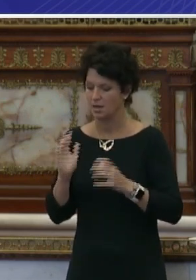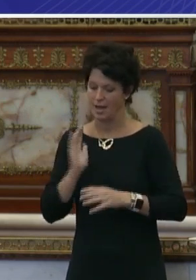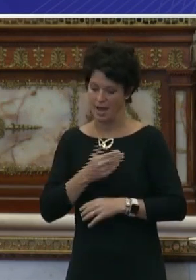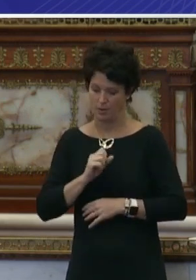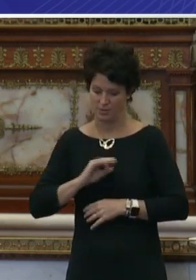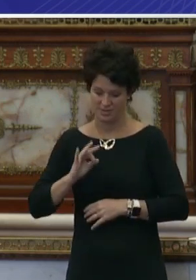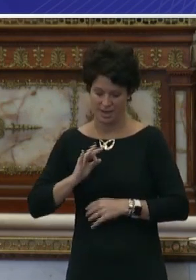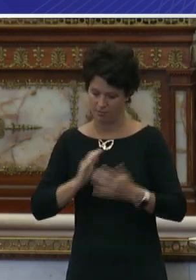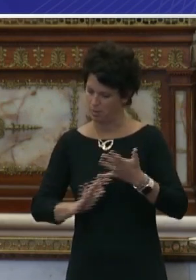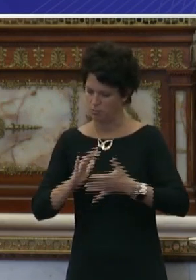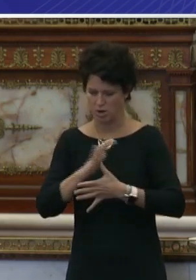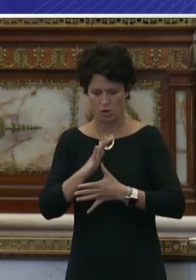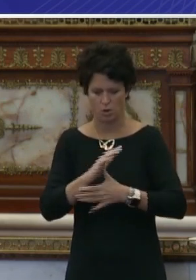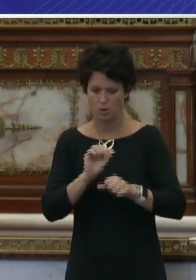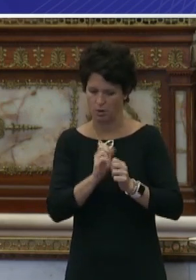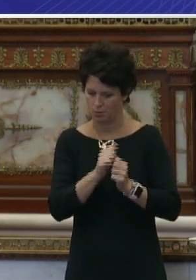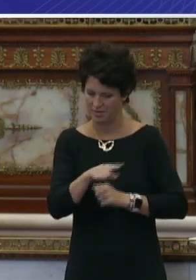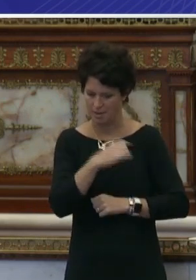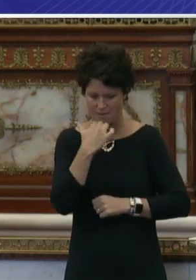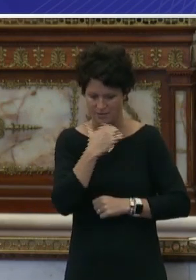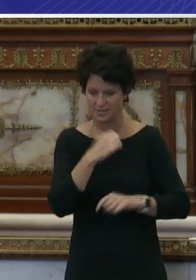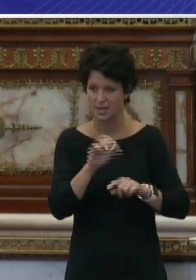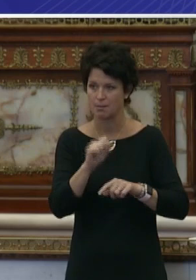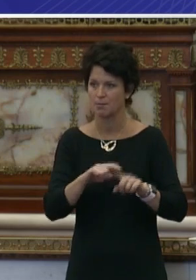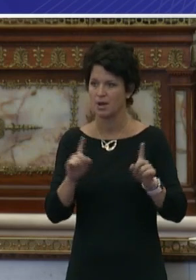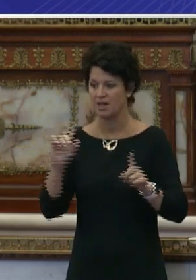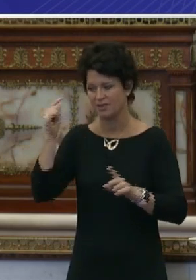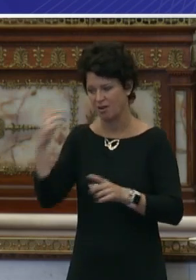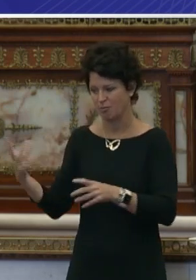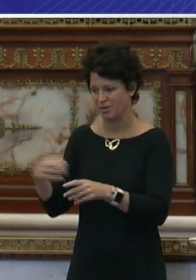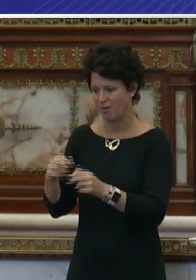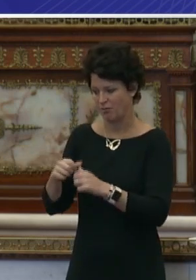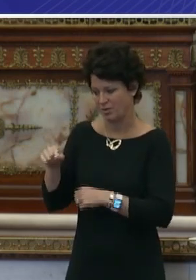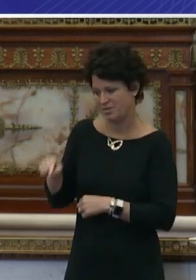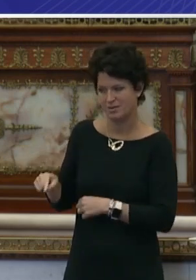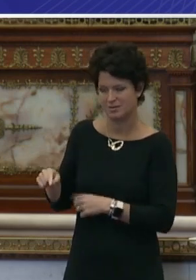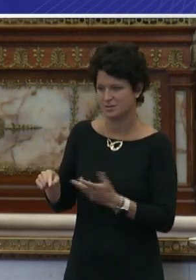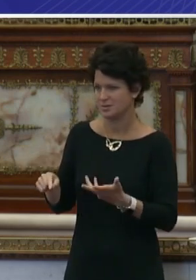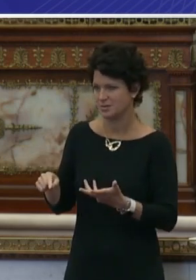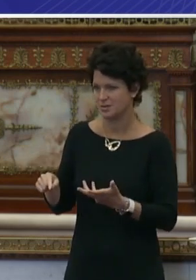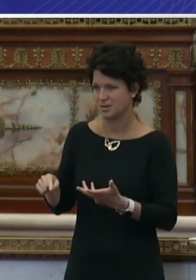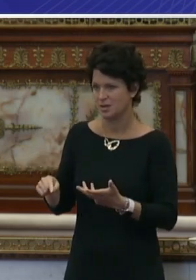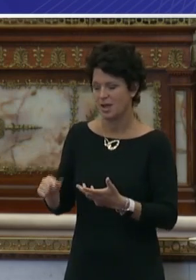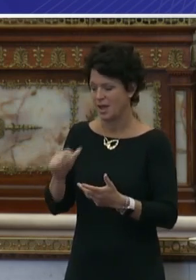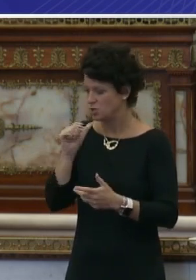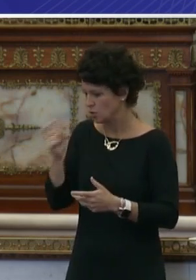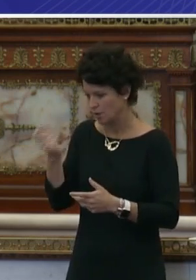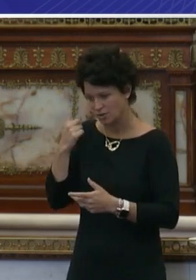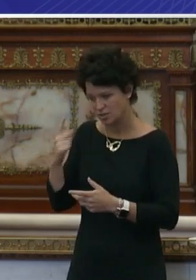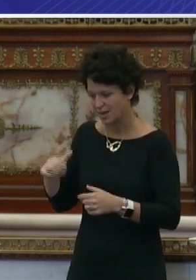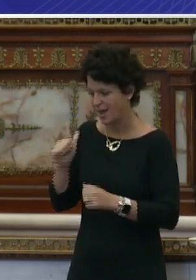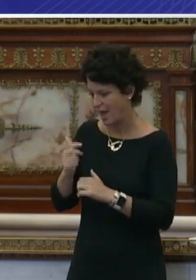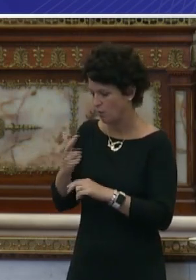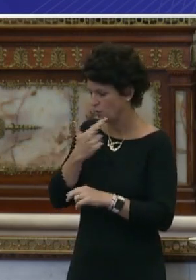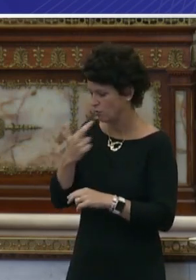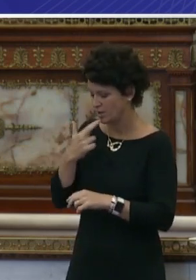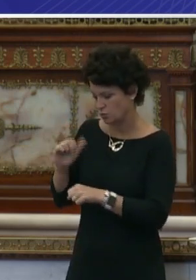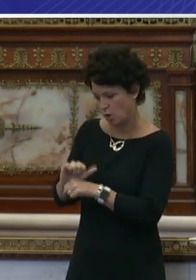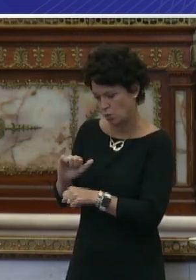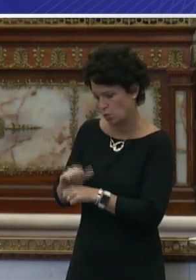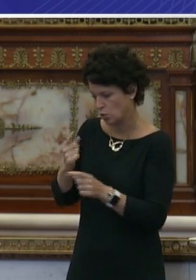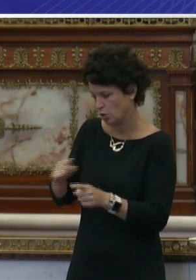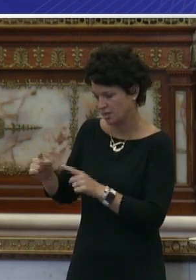to take priority, and we work with them on a daily basis. But getting the government involved with this without understanding how a restaurant operation works,